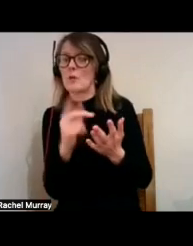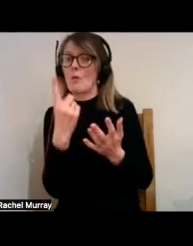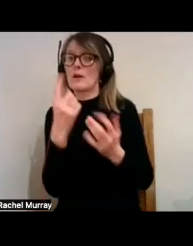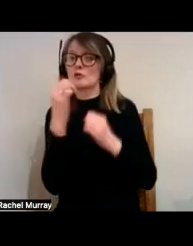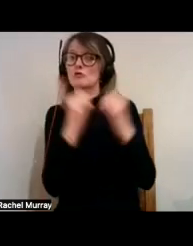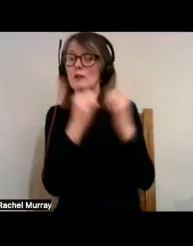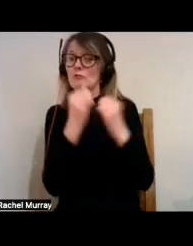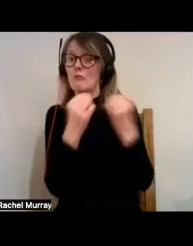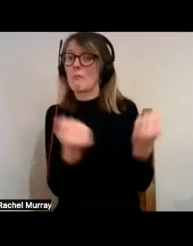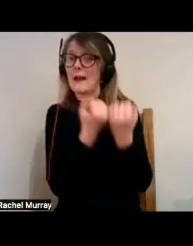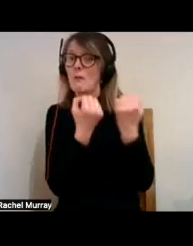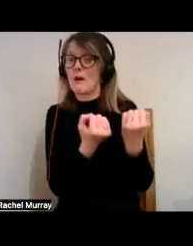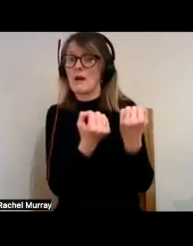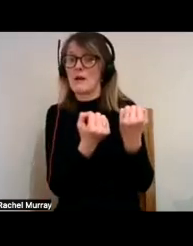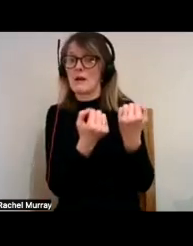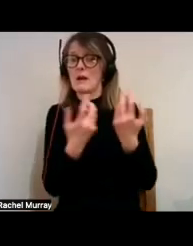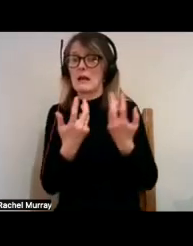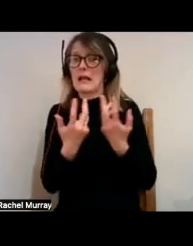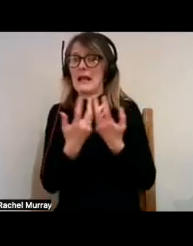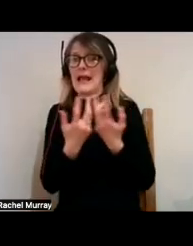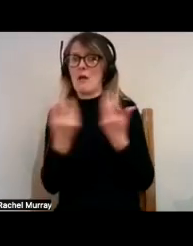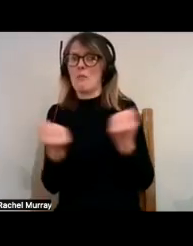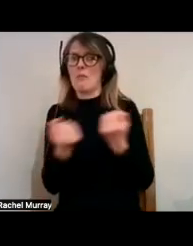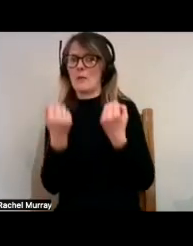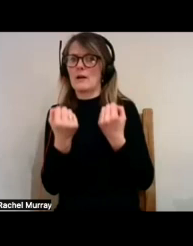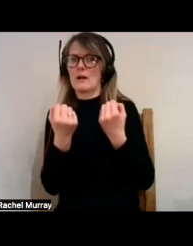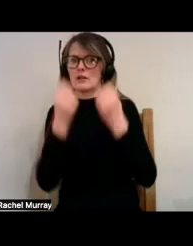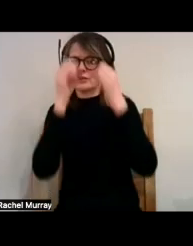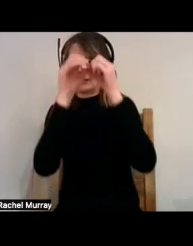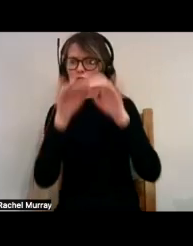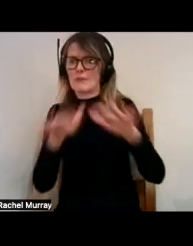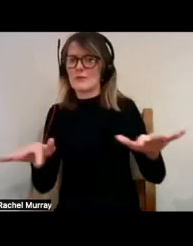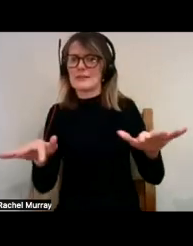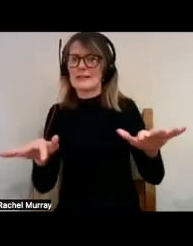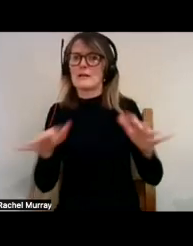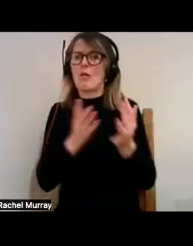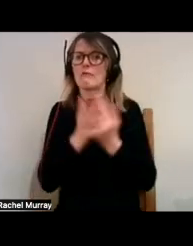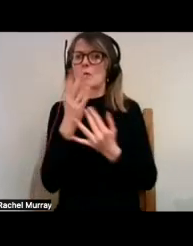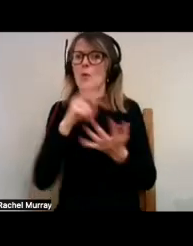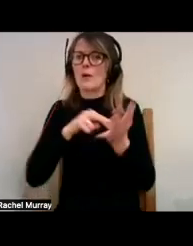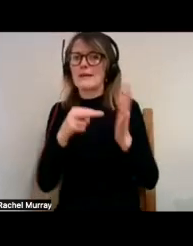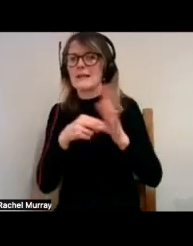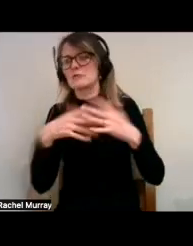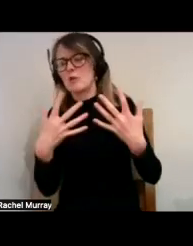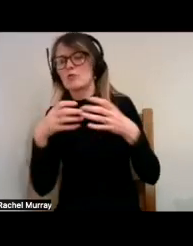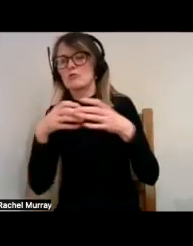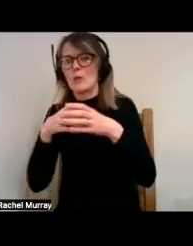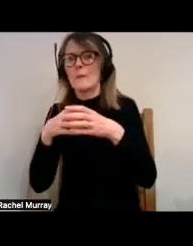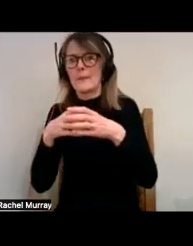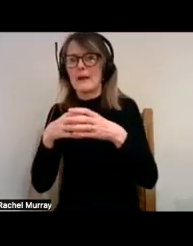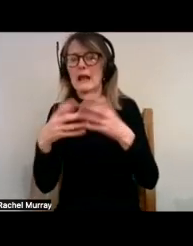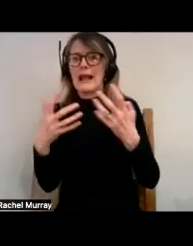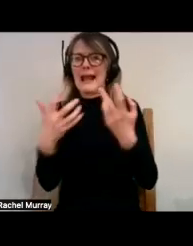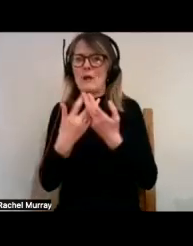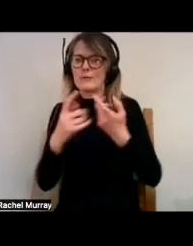power, and that's about how a power is distributed through an organisation or a group, how it fixes onto